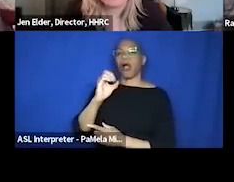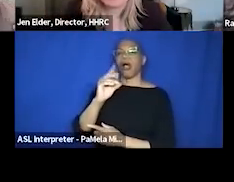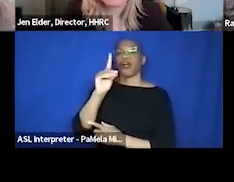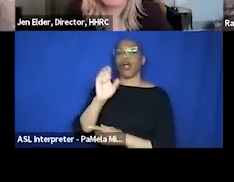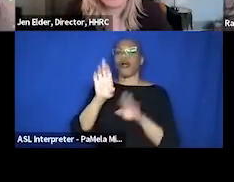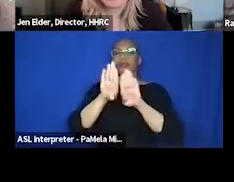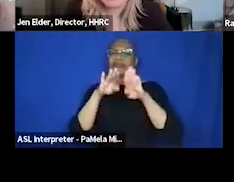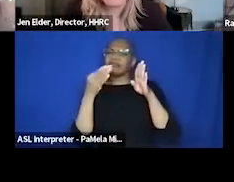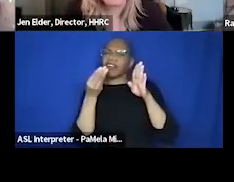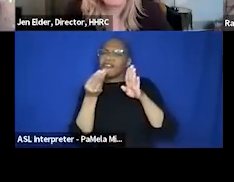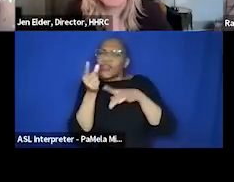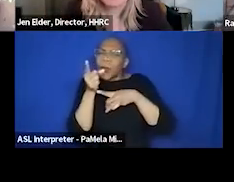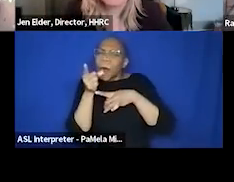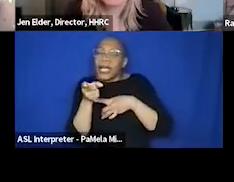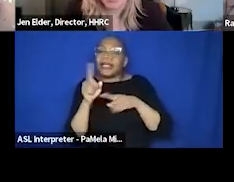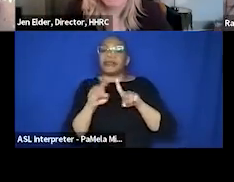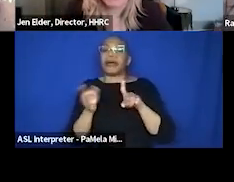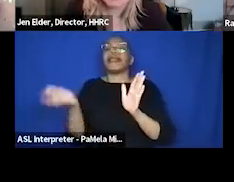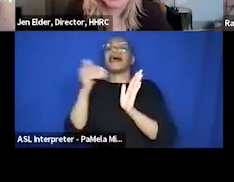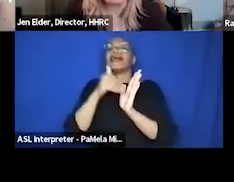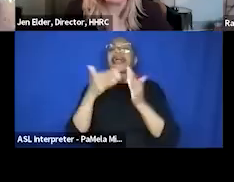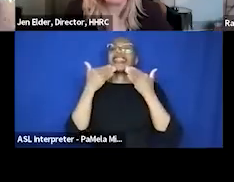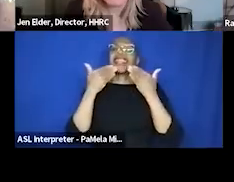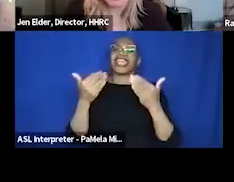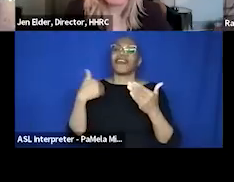just another few minutes. But thank you so much and